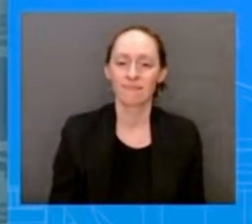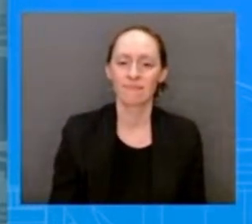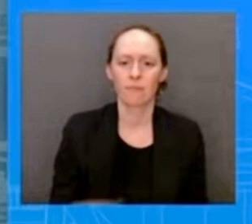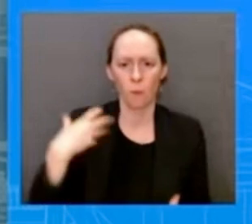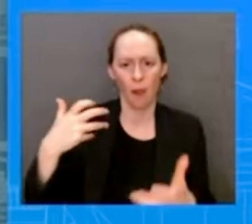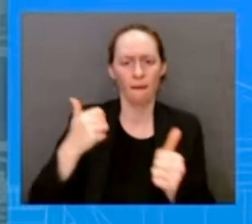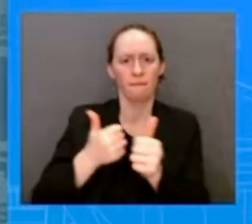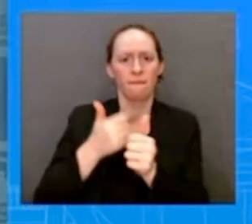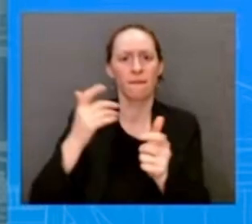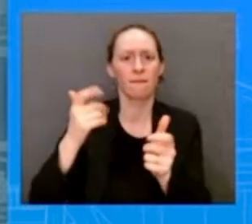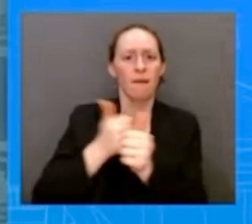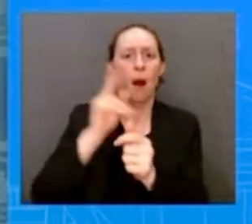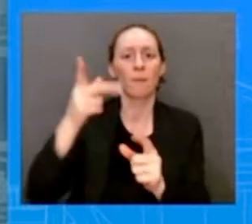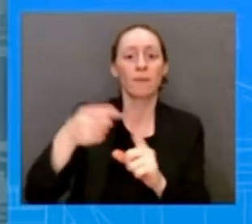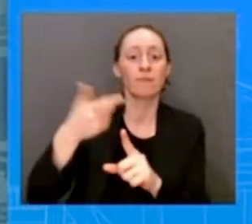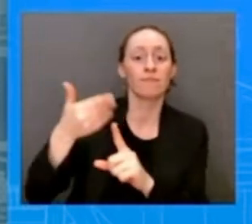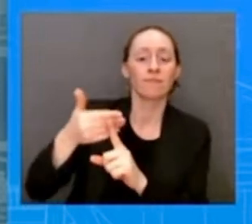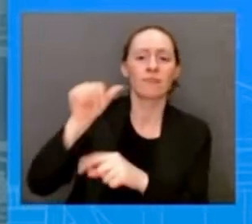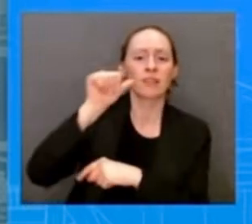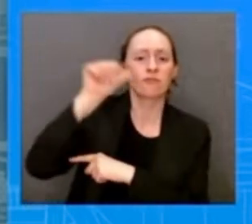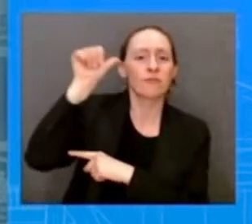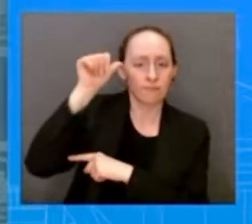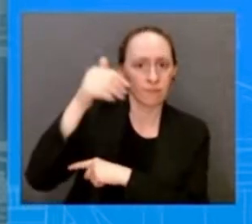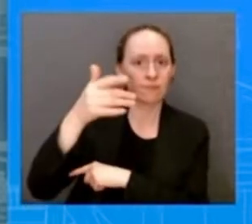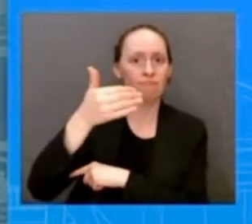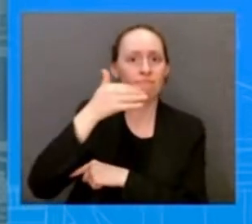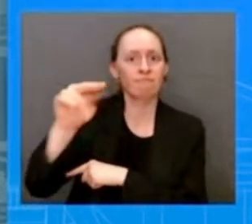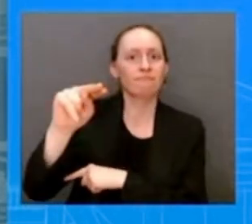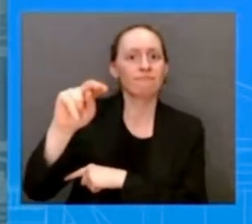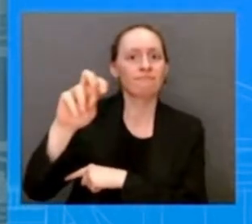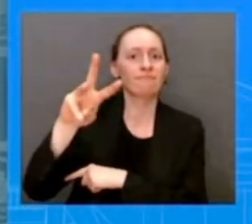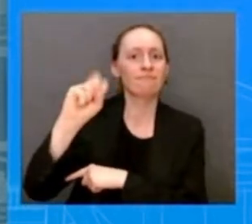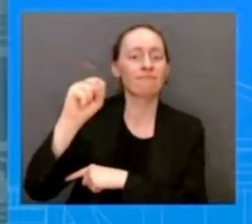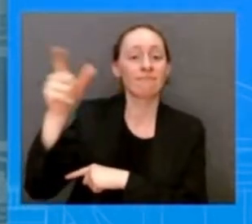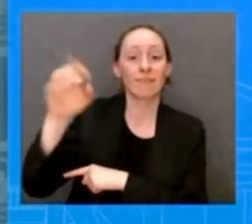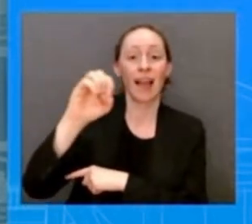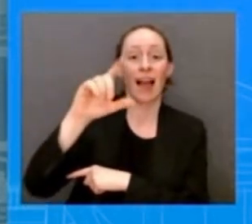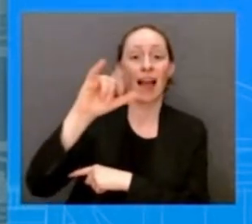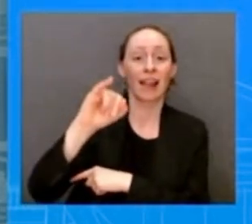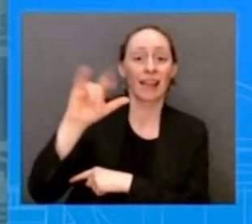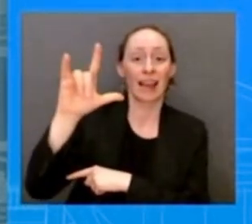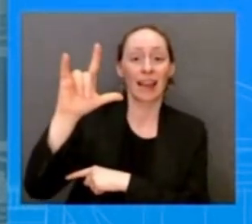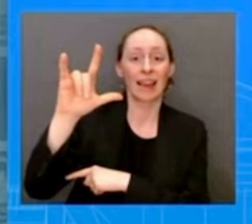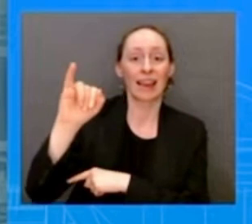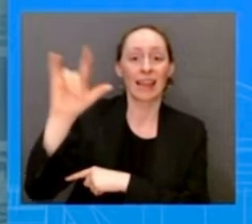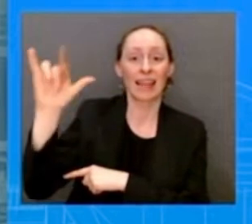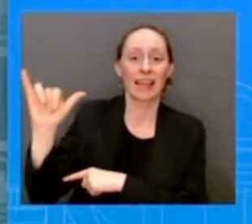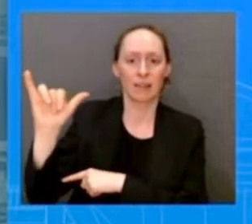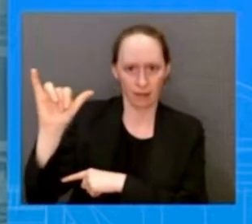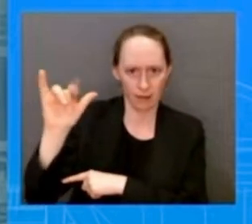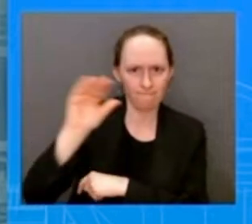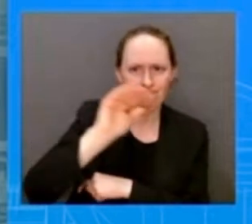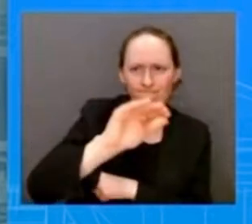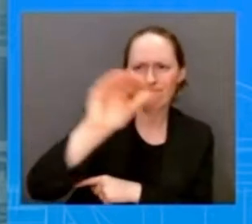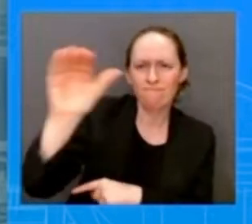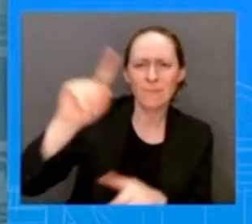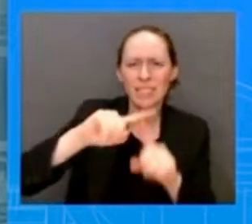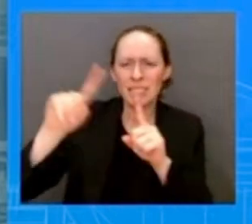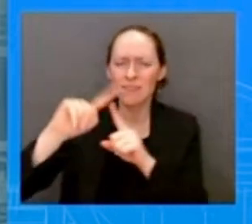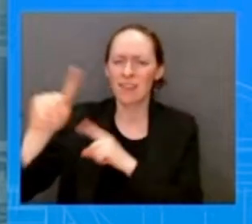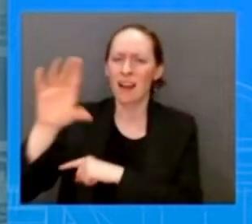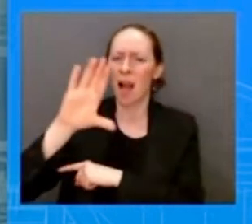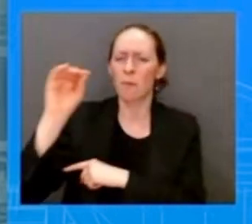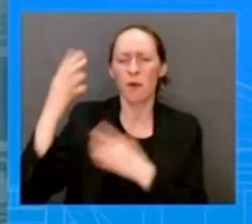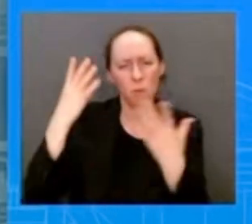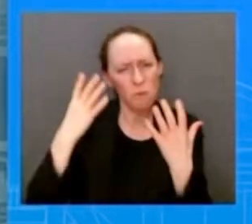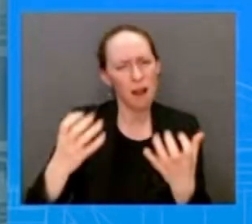heeding the president's call for companies to lower their prices and cap their insulin costs at $35. Data today shows that